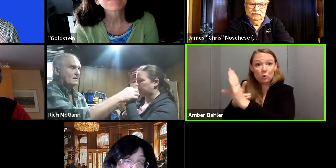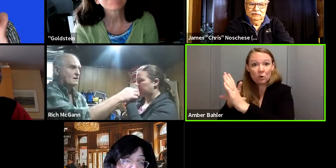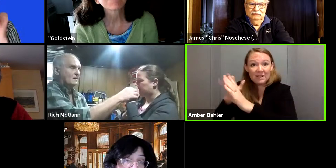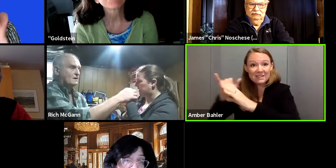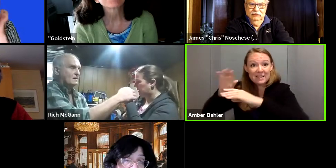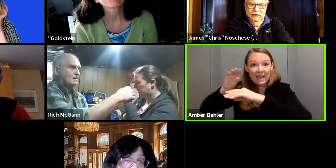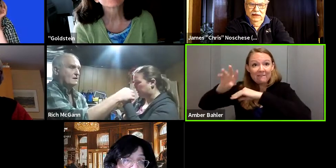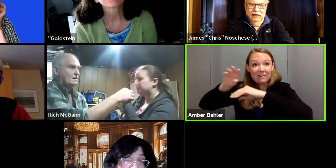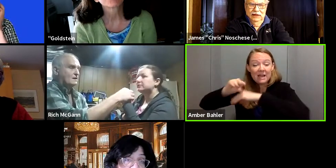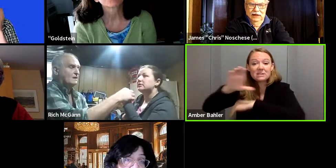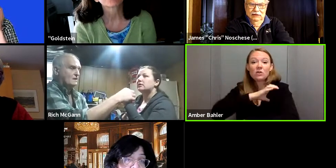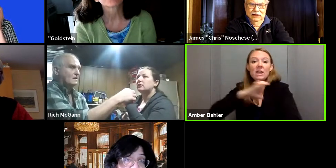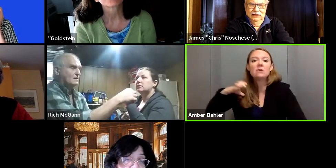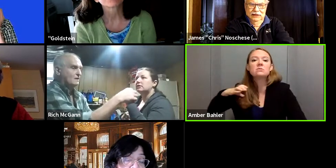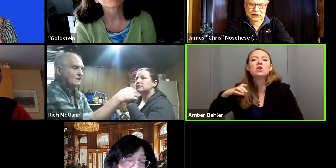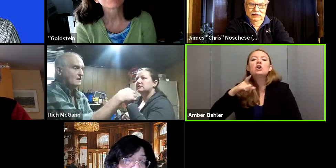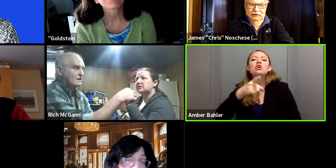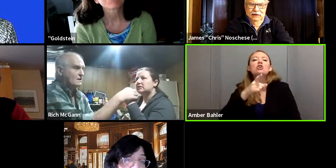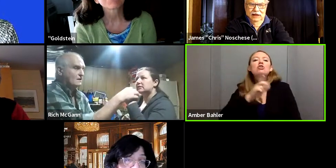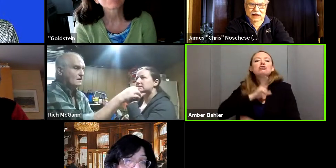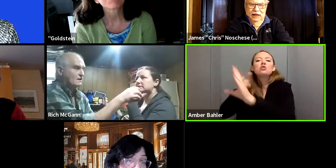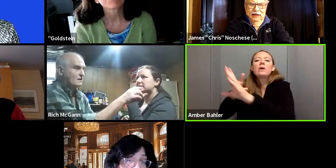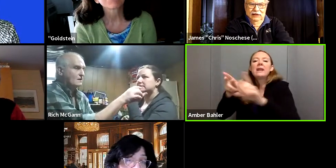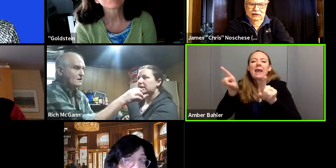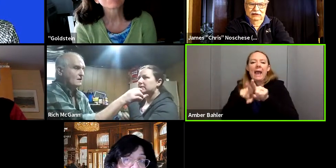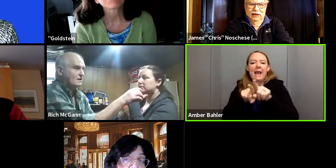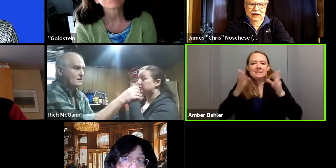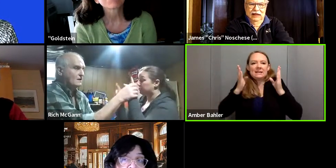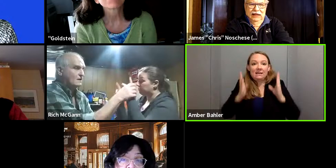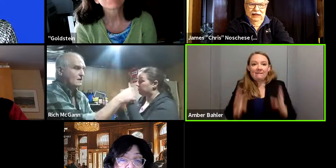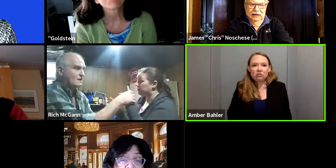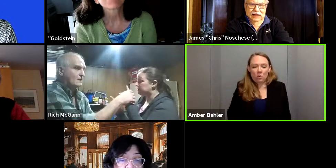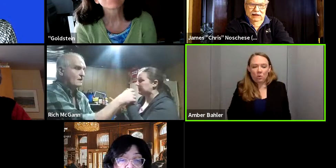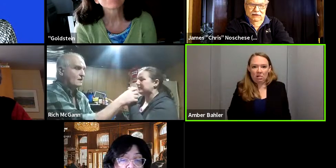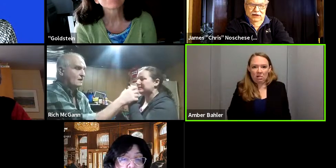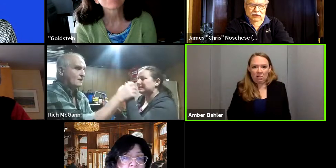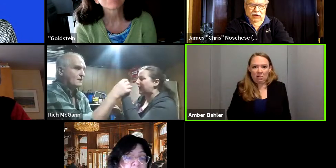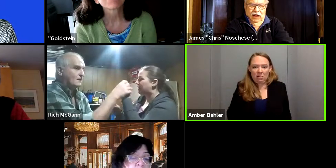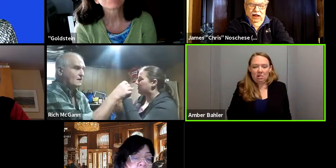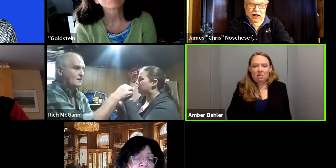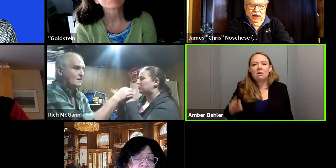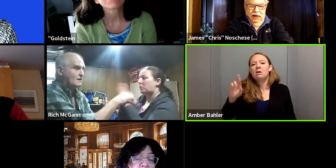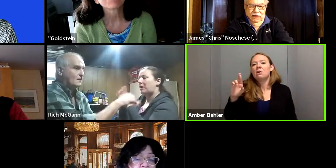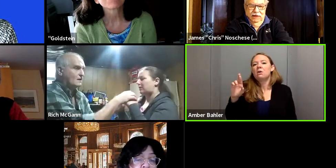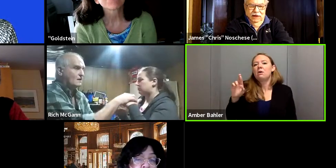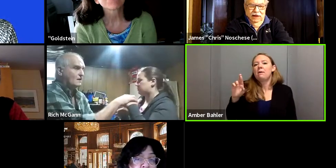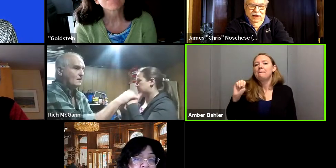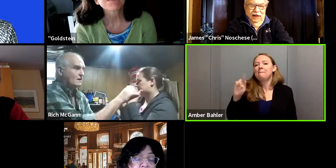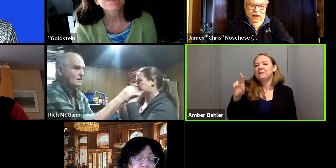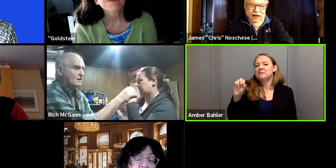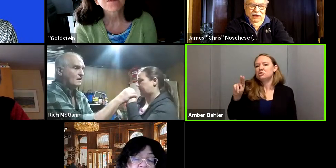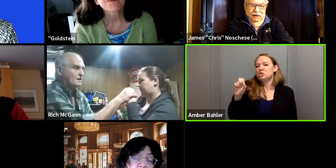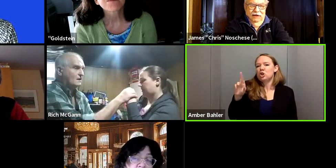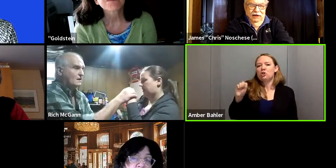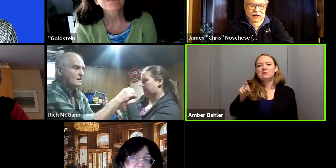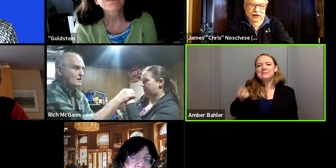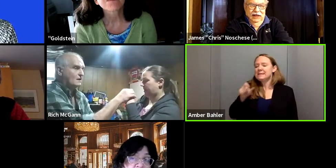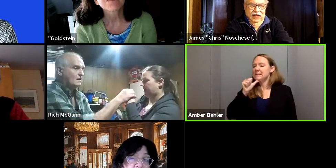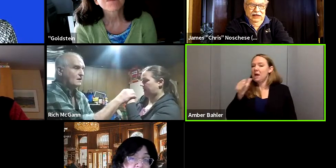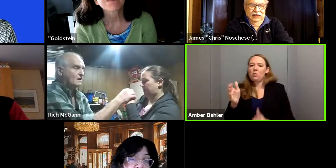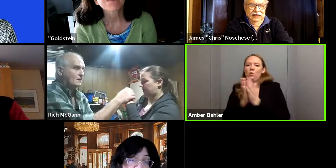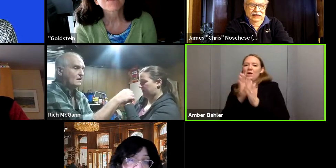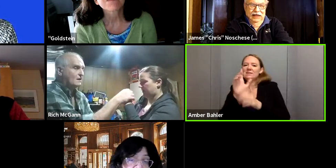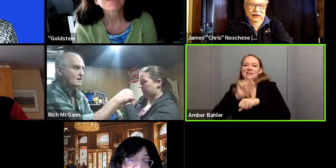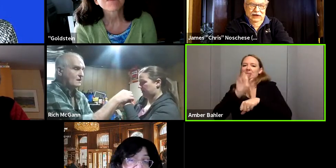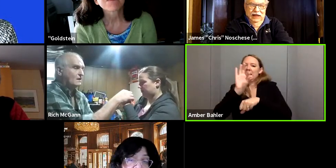is joining as an individual. So he is not requesting that the task force send a